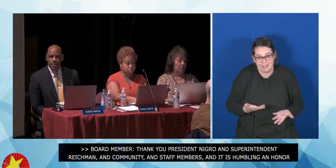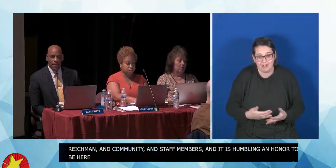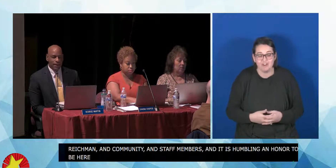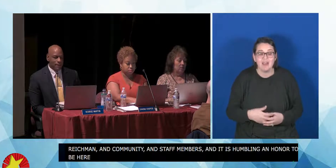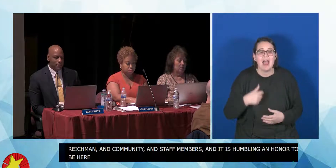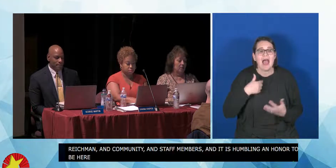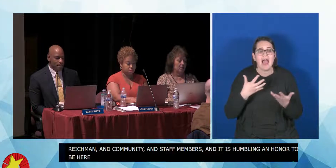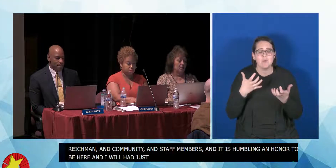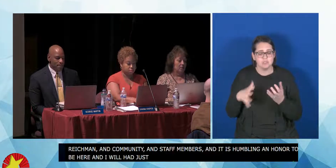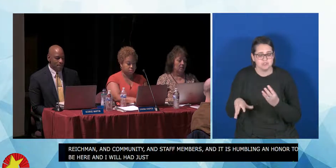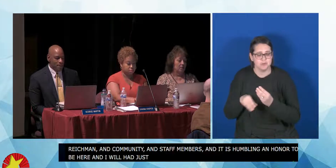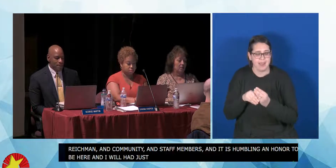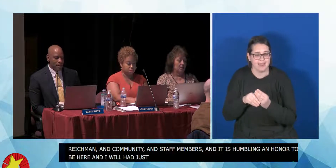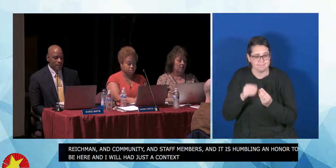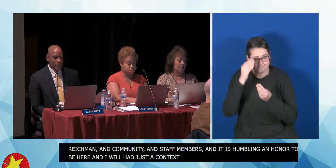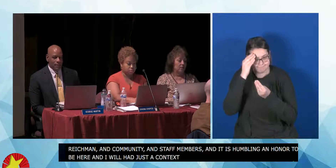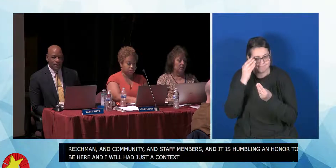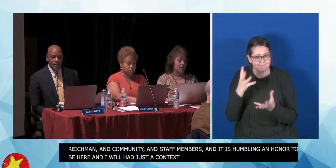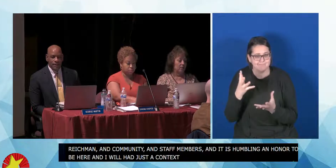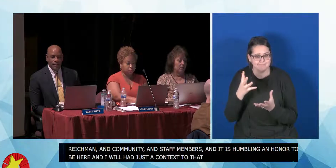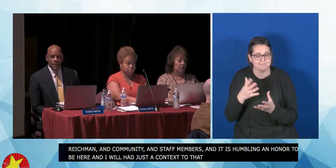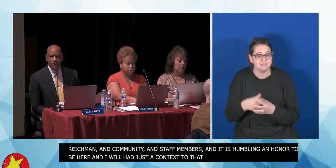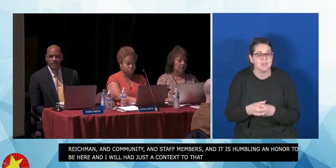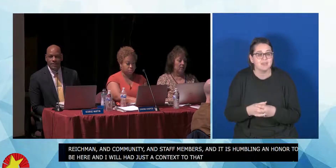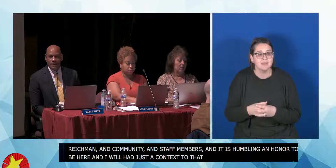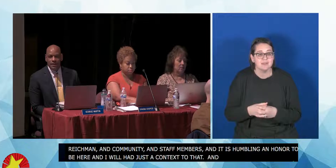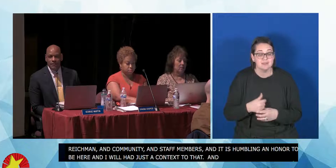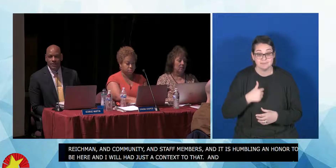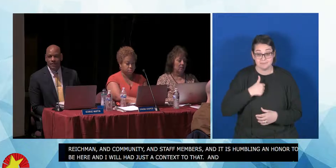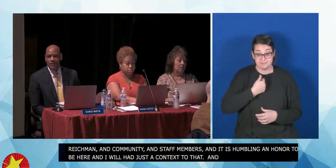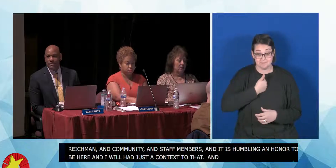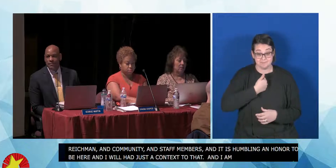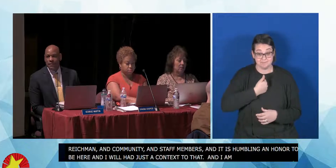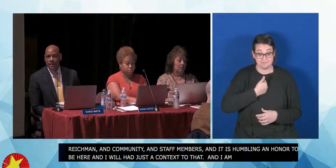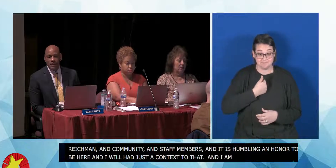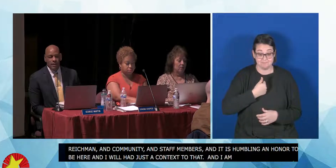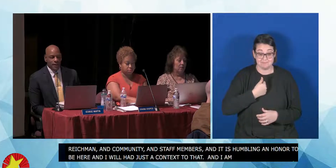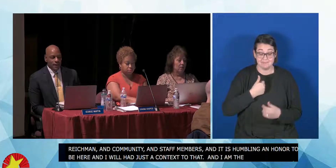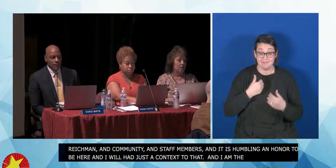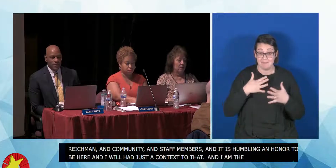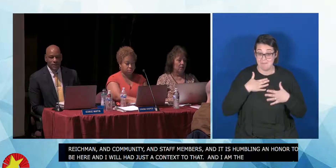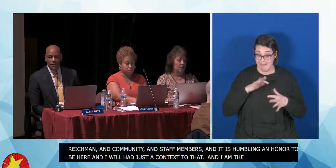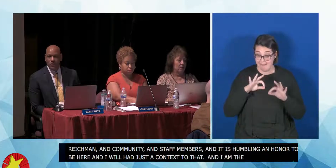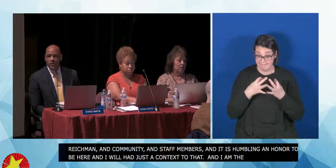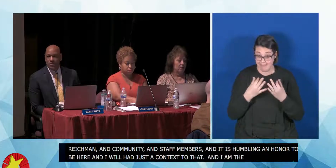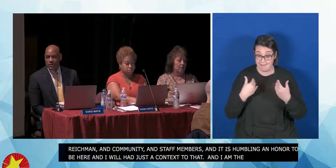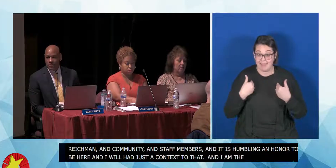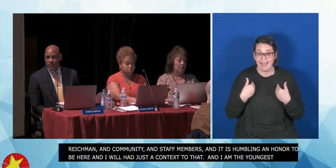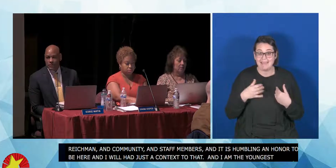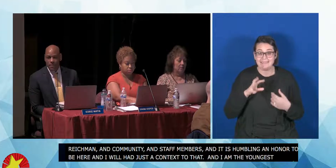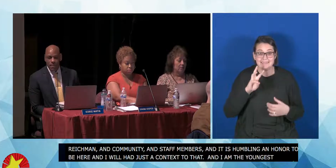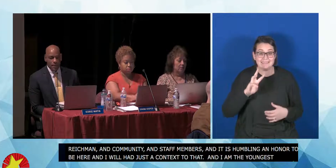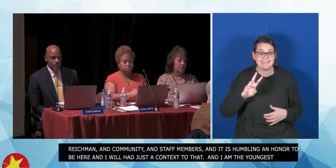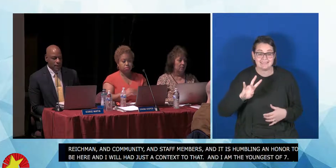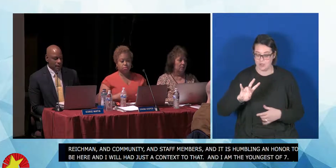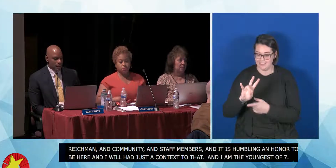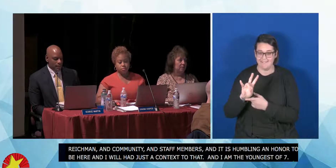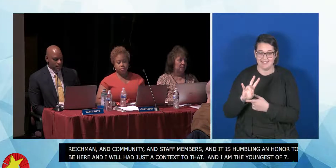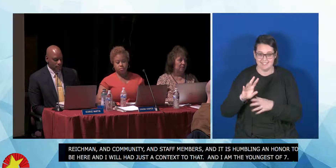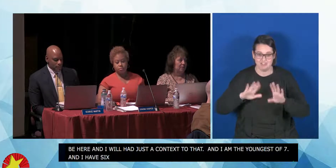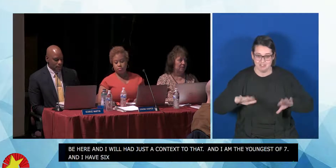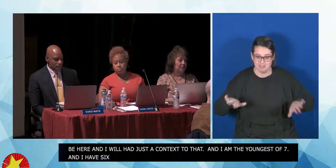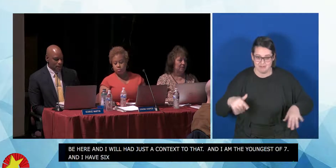that. I'm the youngest of 7. I have 6 older sisters.